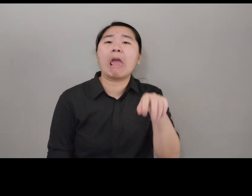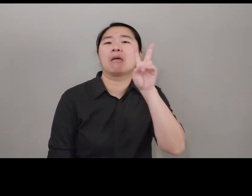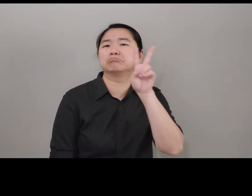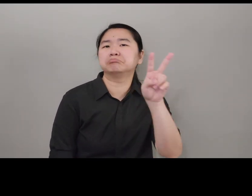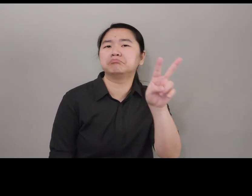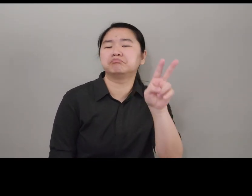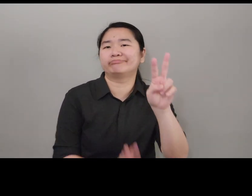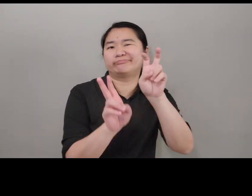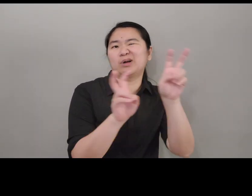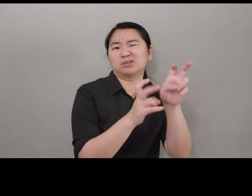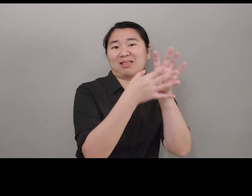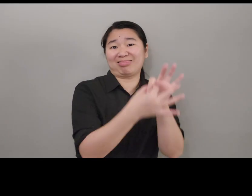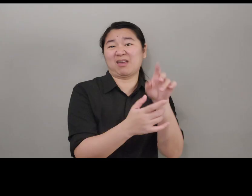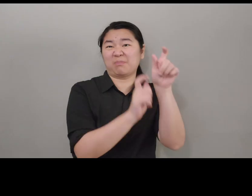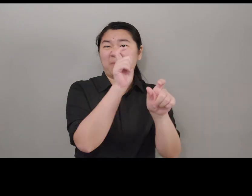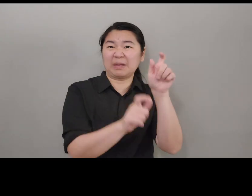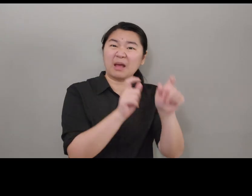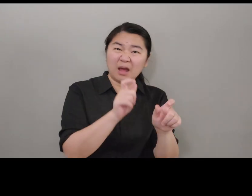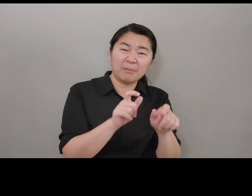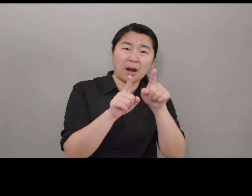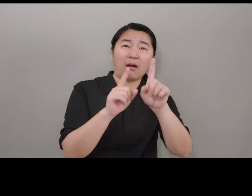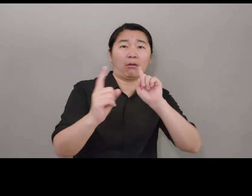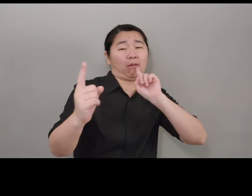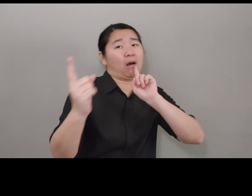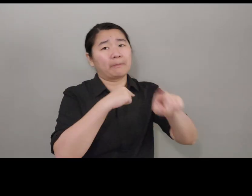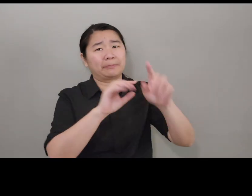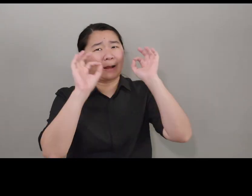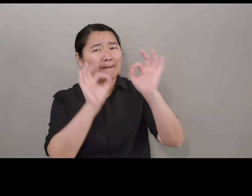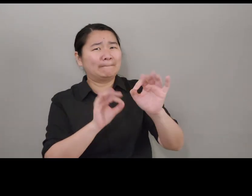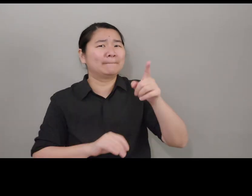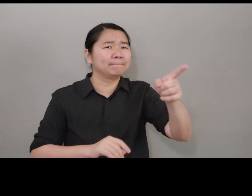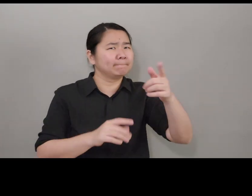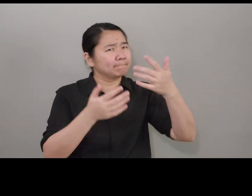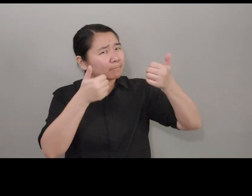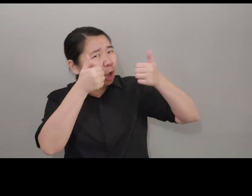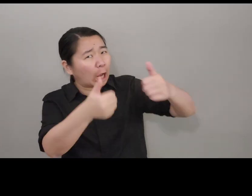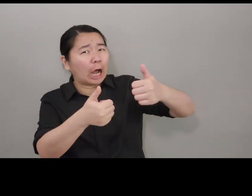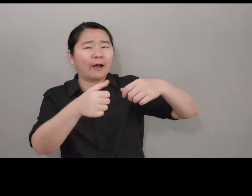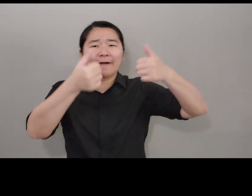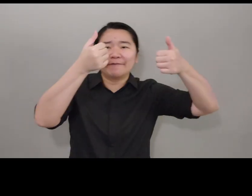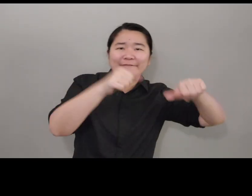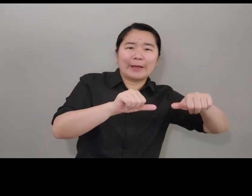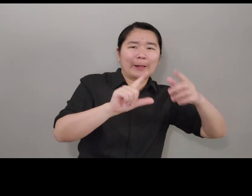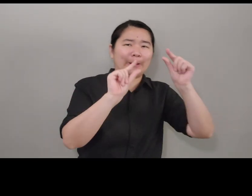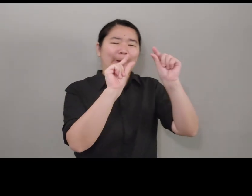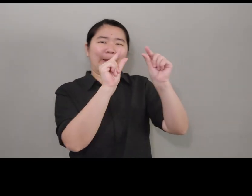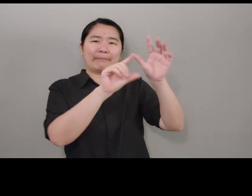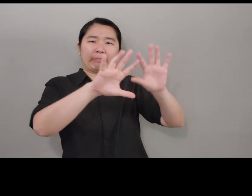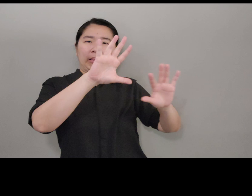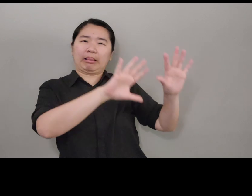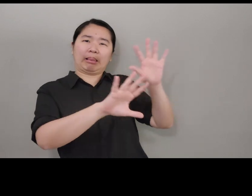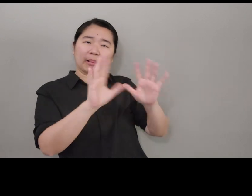answer whether it's a pass or a fail. There is a lot within accessibility that we need to do with the human. So